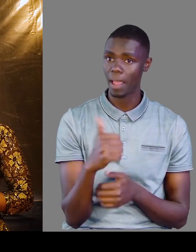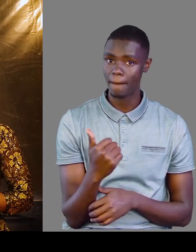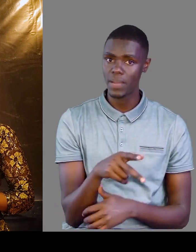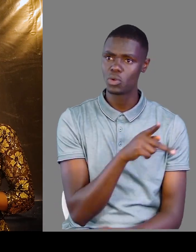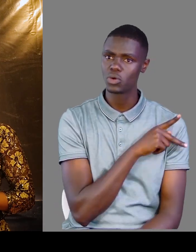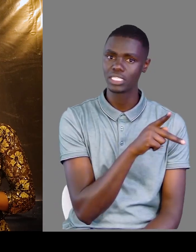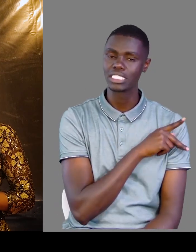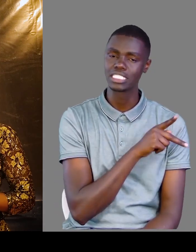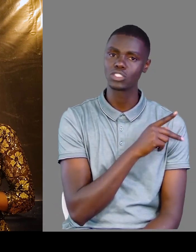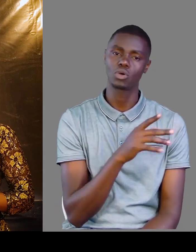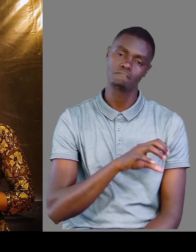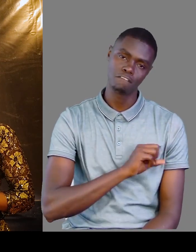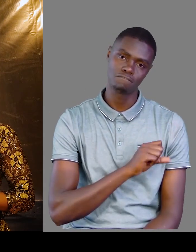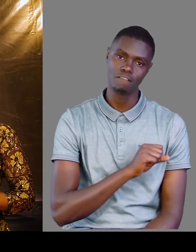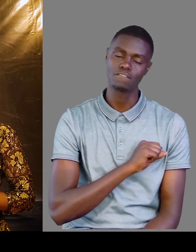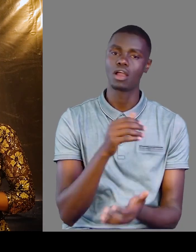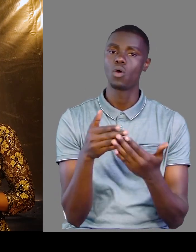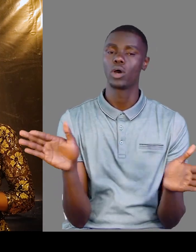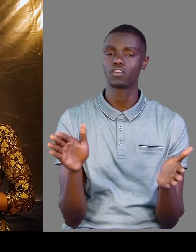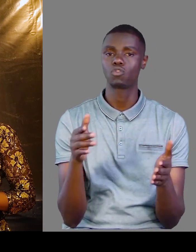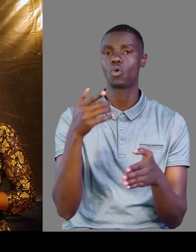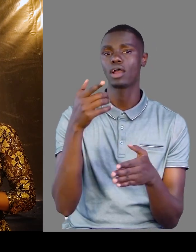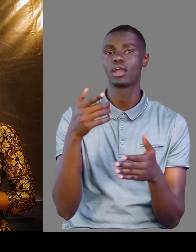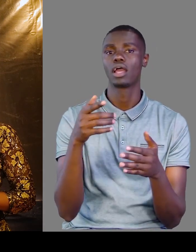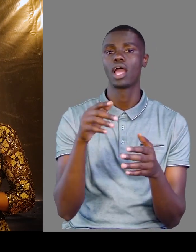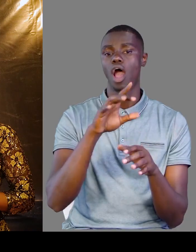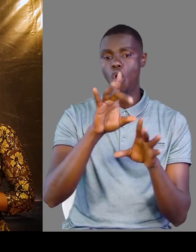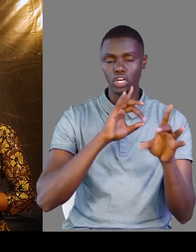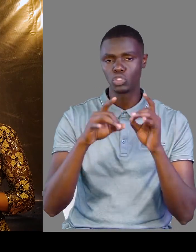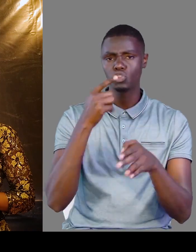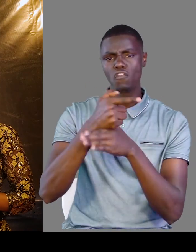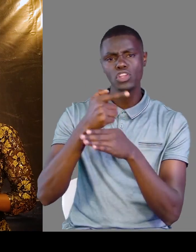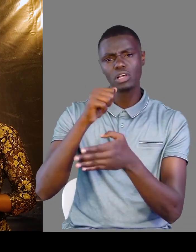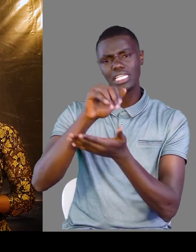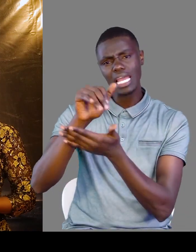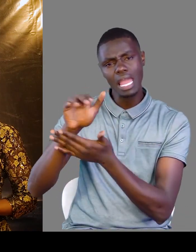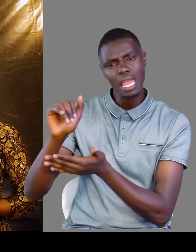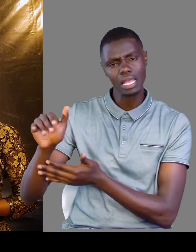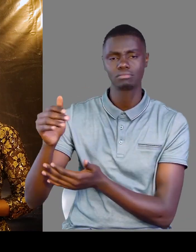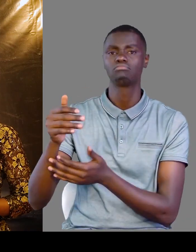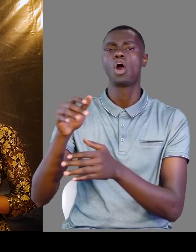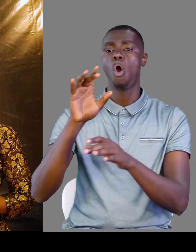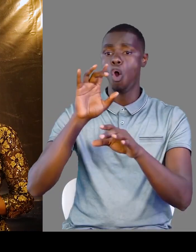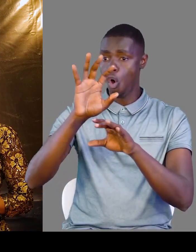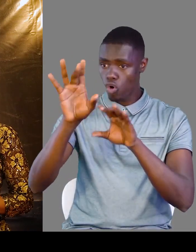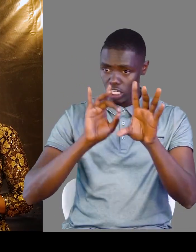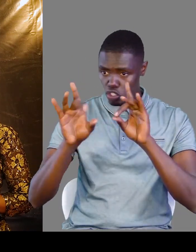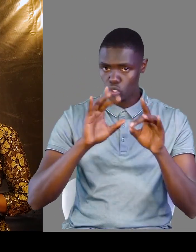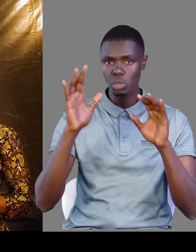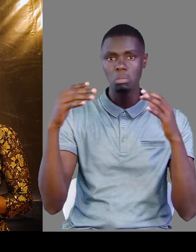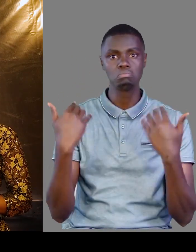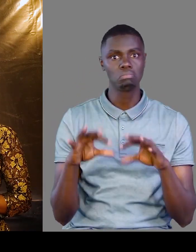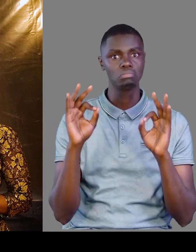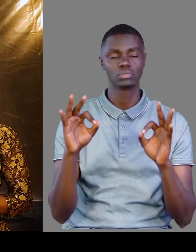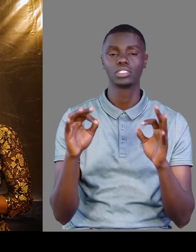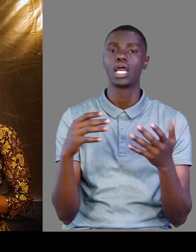rest, I hope mtafungua hizo auditions. Ndio wale wamechelewa kutupa ma video. Make sure you send your videos. The auditions are going to be awesome. We're going to be working with Science TV, as I